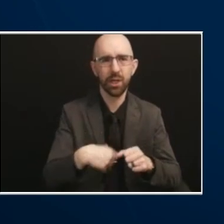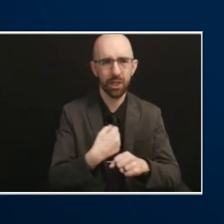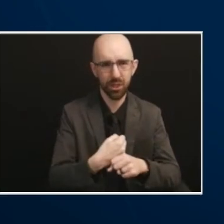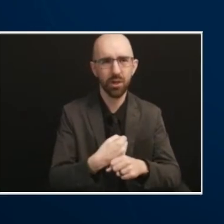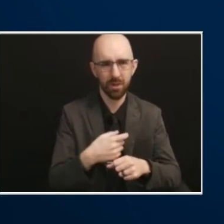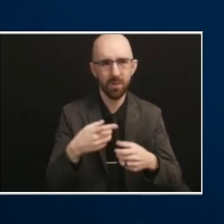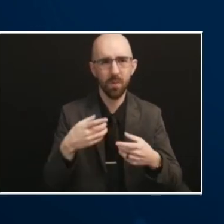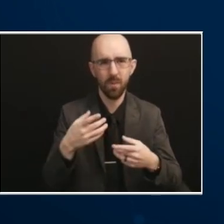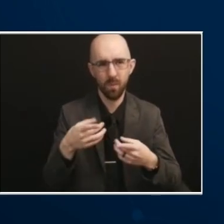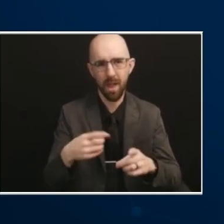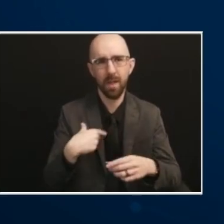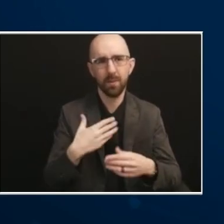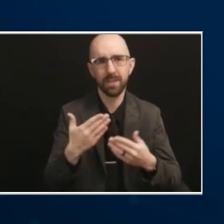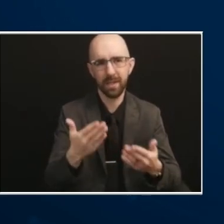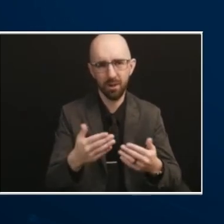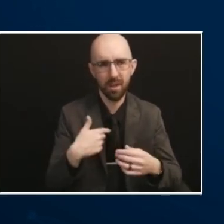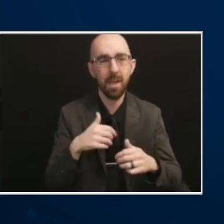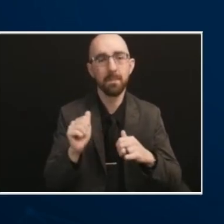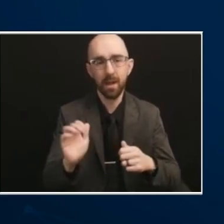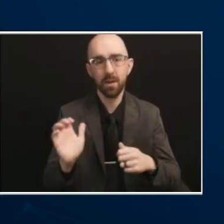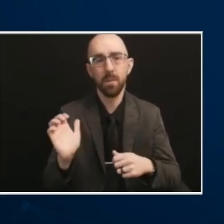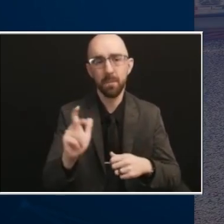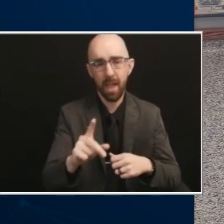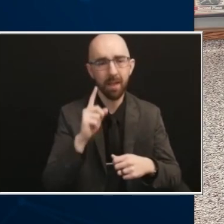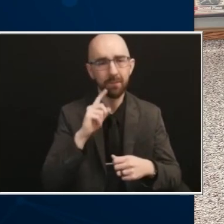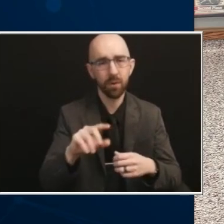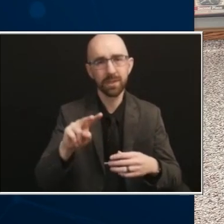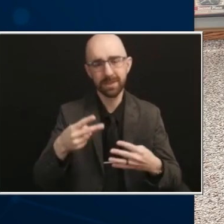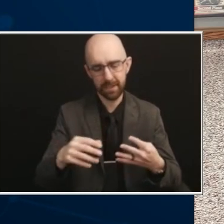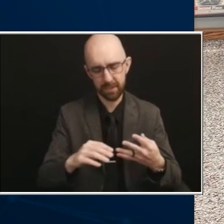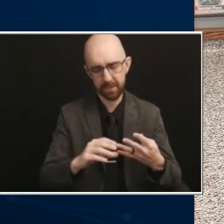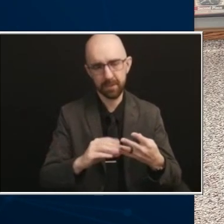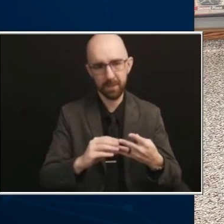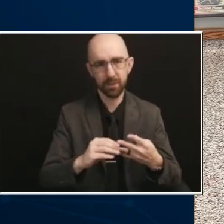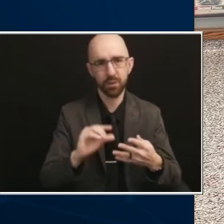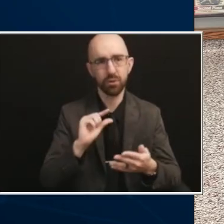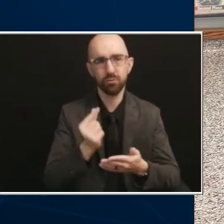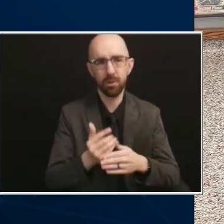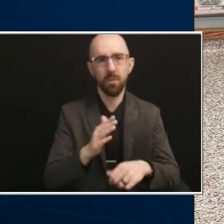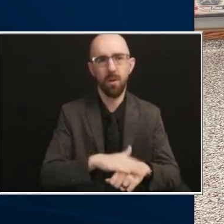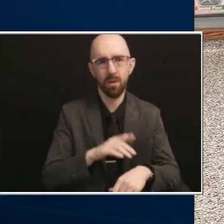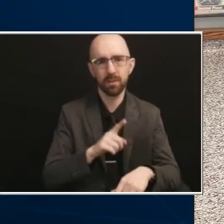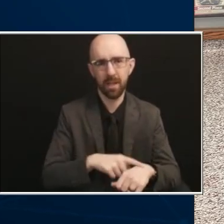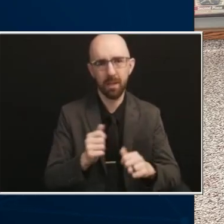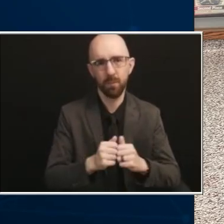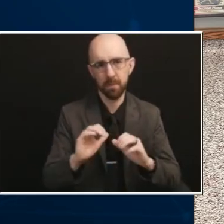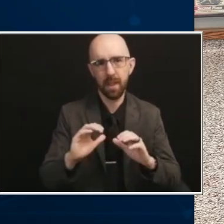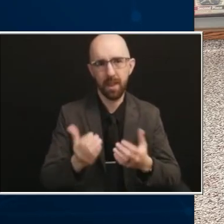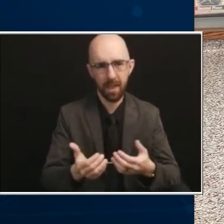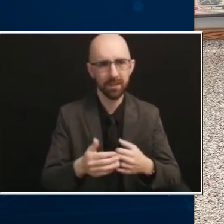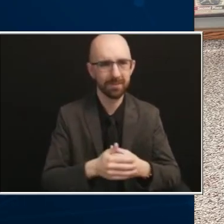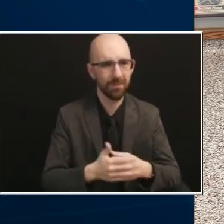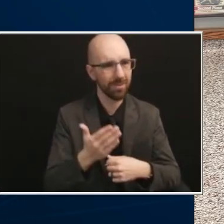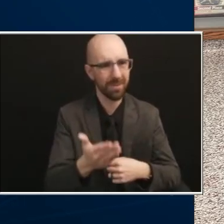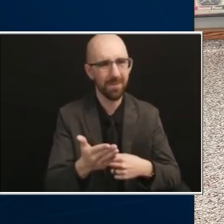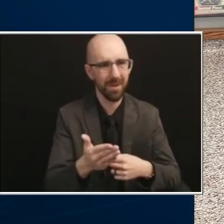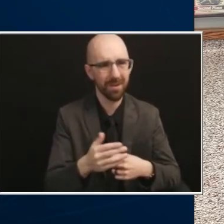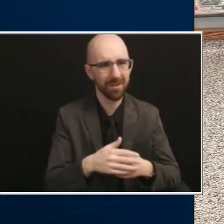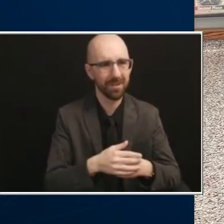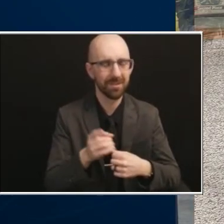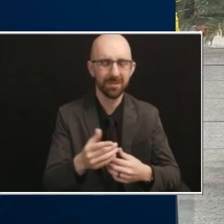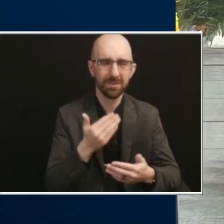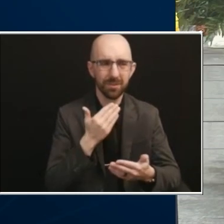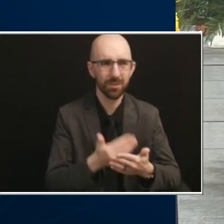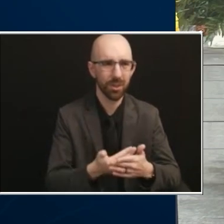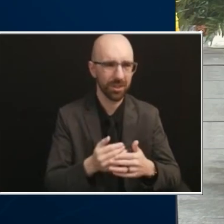and I managed to go back for the second semester and graduate on time with the rest of my class. Oh, there you are. Oh, that's so good.